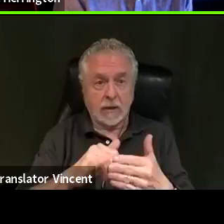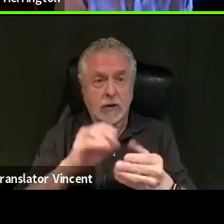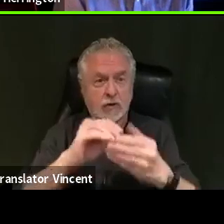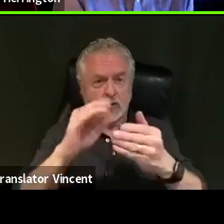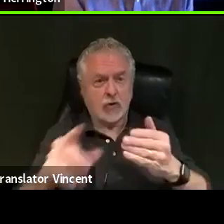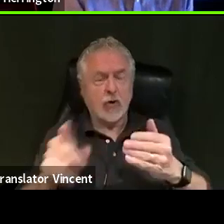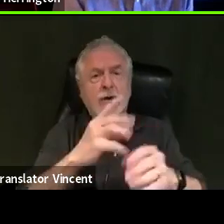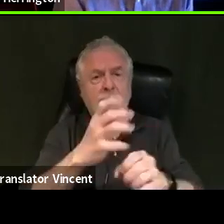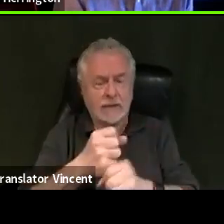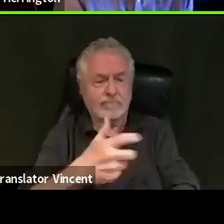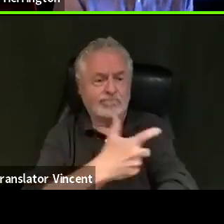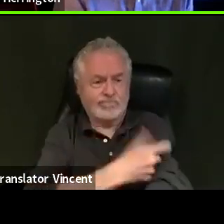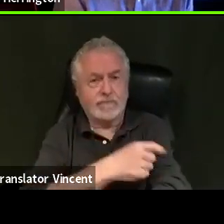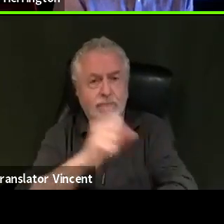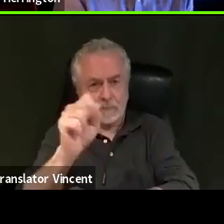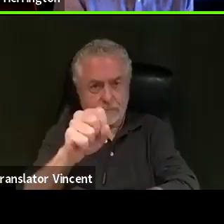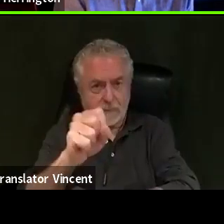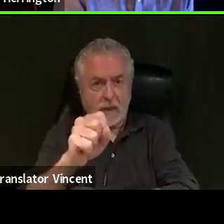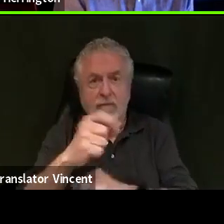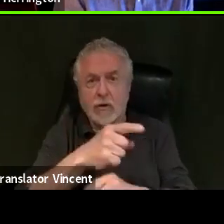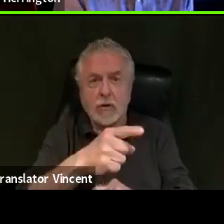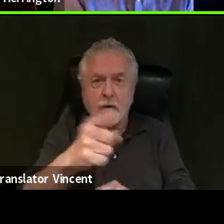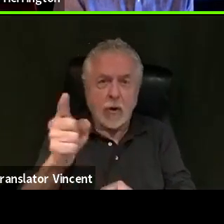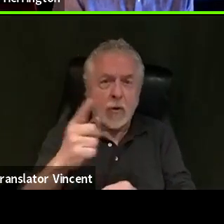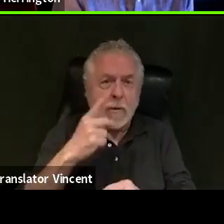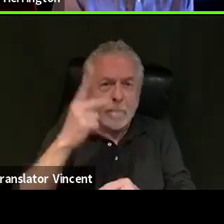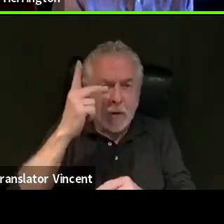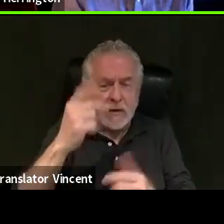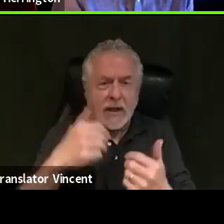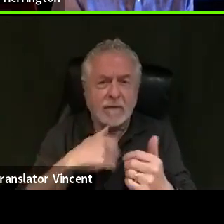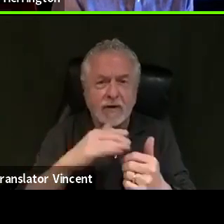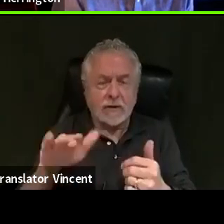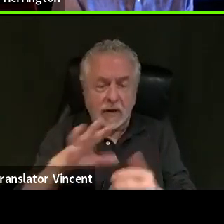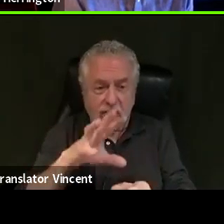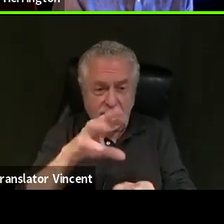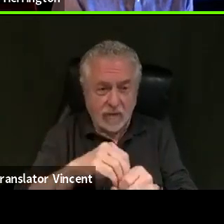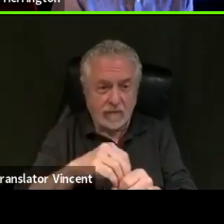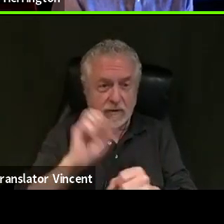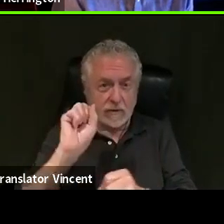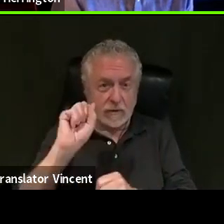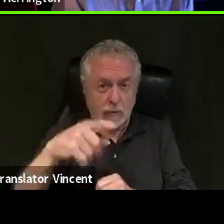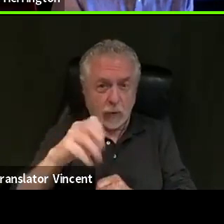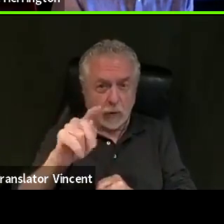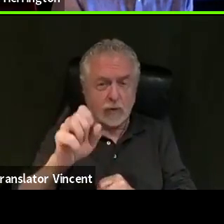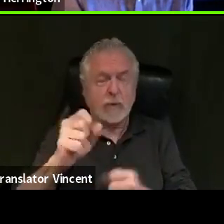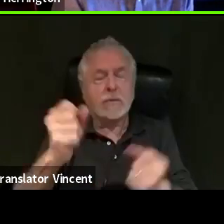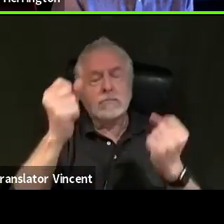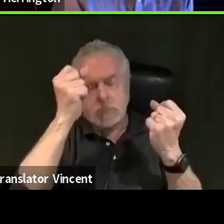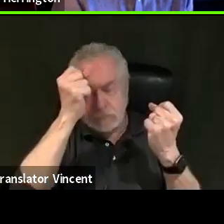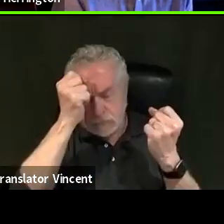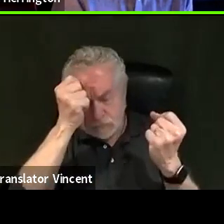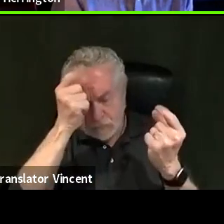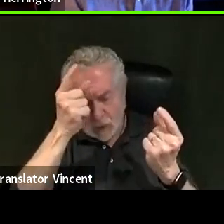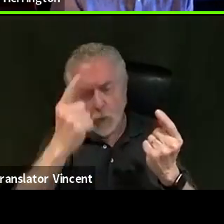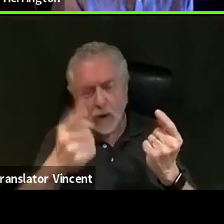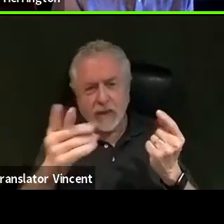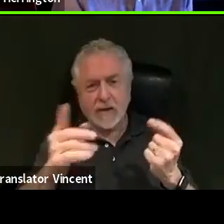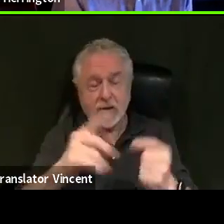students are getting vaccinated. And for those of you parents who have your children involved in sports, we understand one thing.